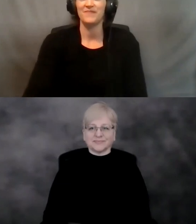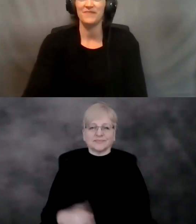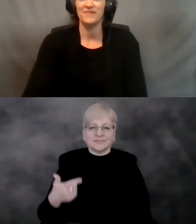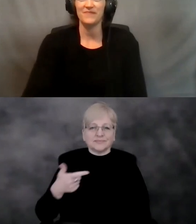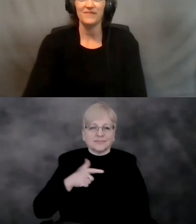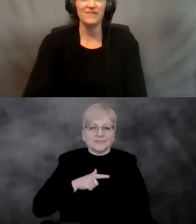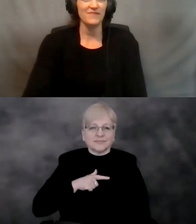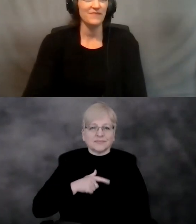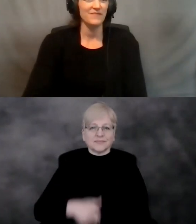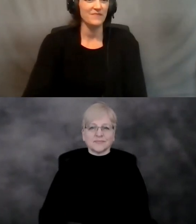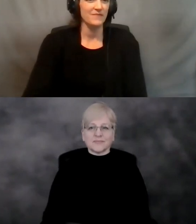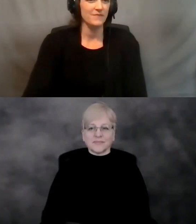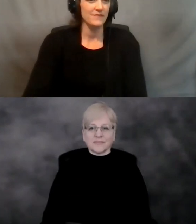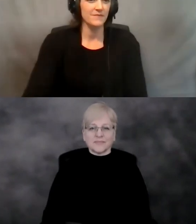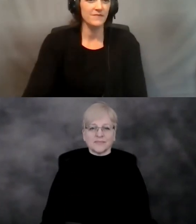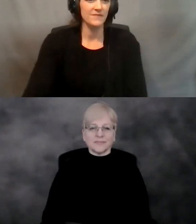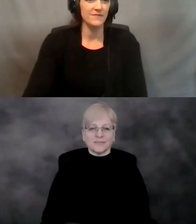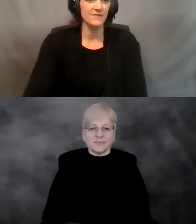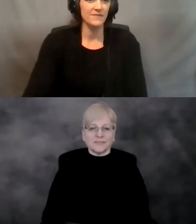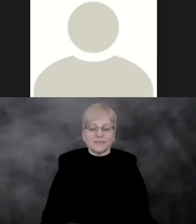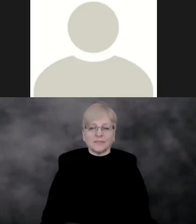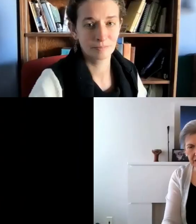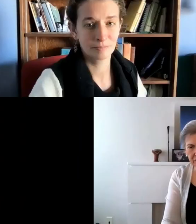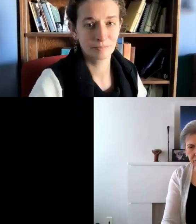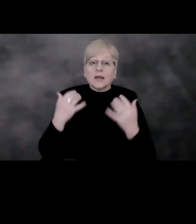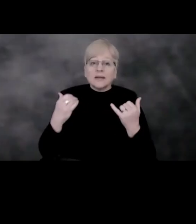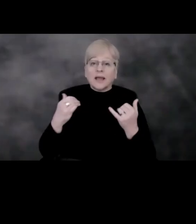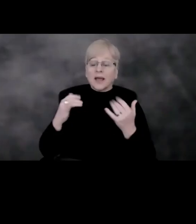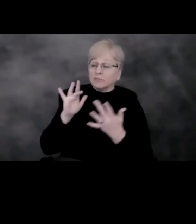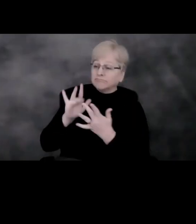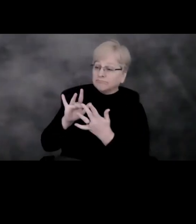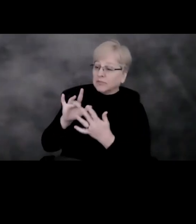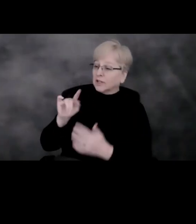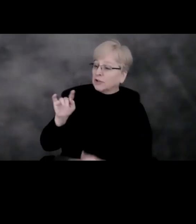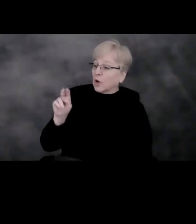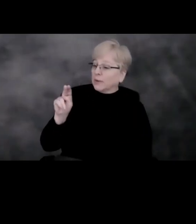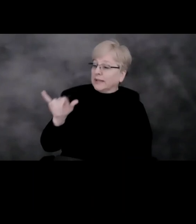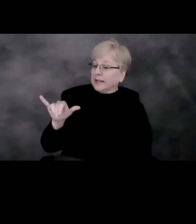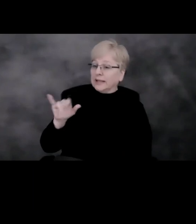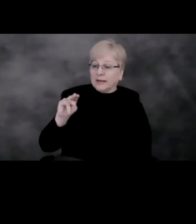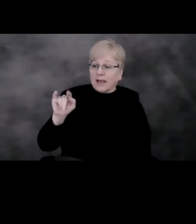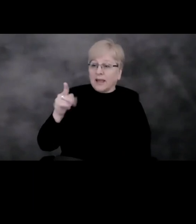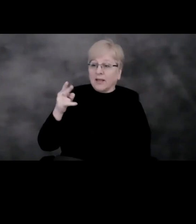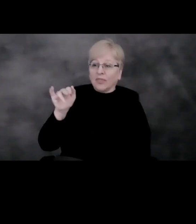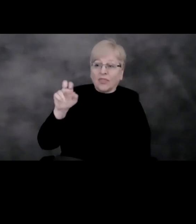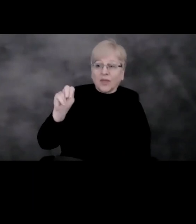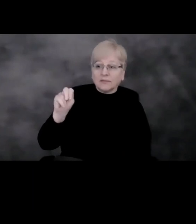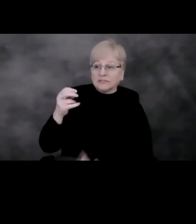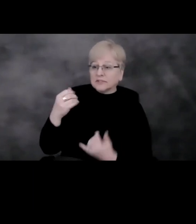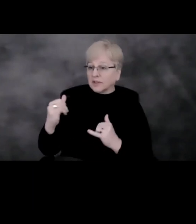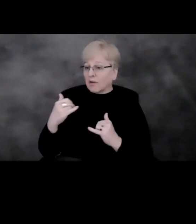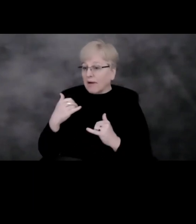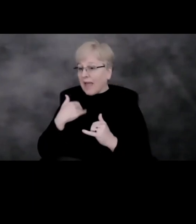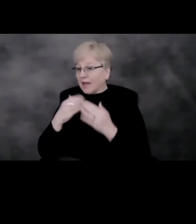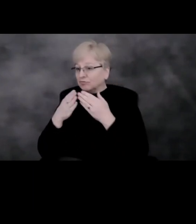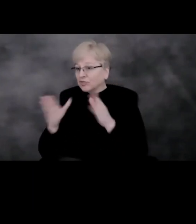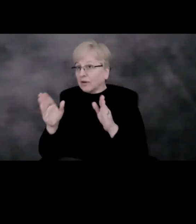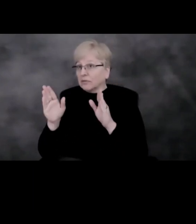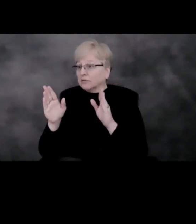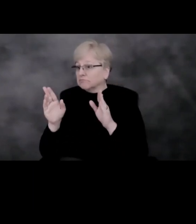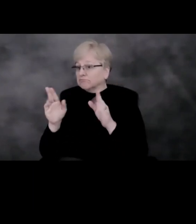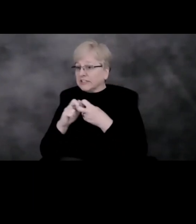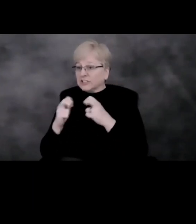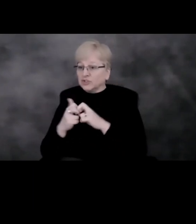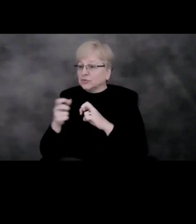Okay, so Tony or Nathan, are there some general issues? We still have a few minutes and we'd love to